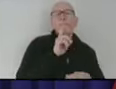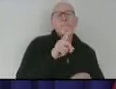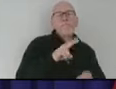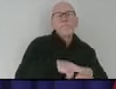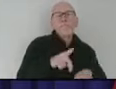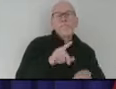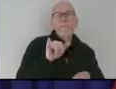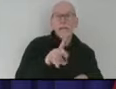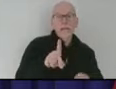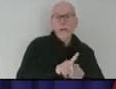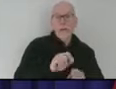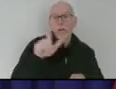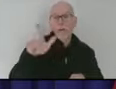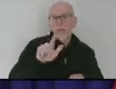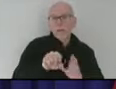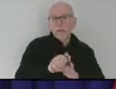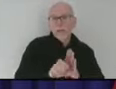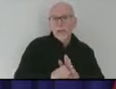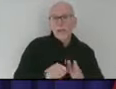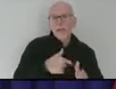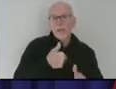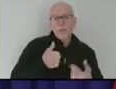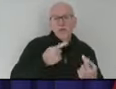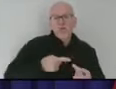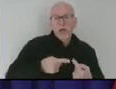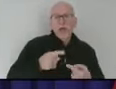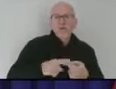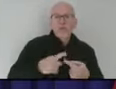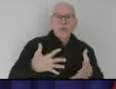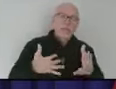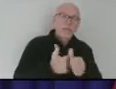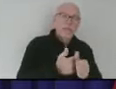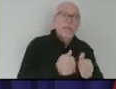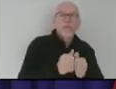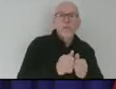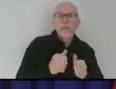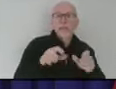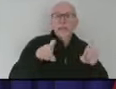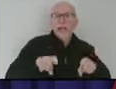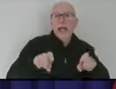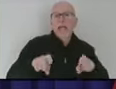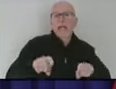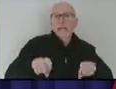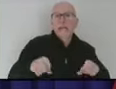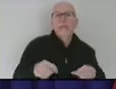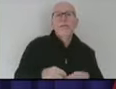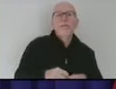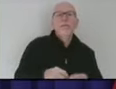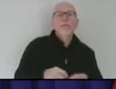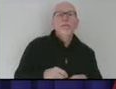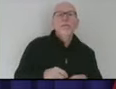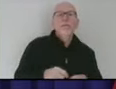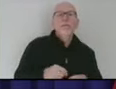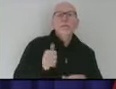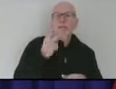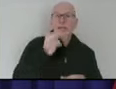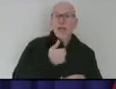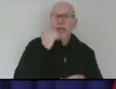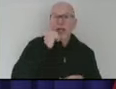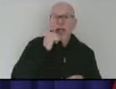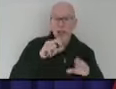other state in the country right now, is struggling to keep up with the vast number of tests that we're doing. As you recall, we, if you look at our daily